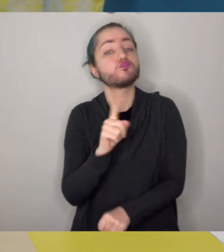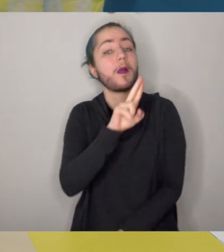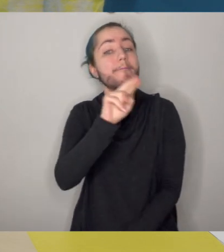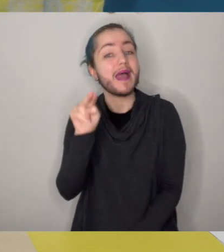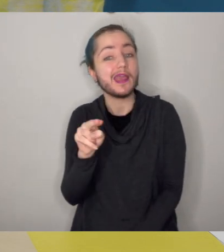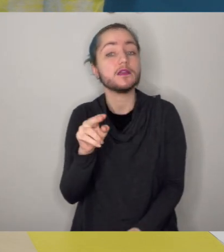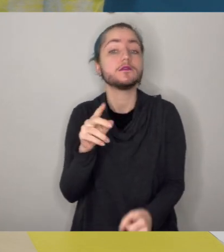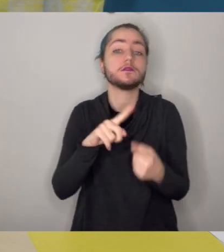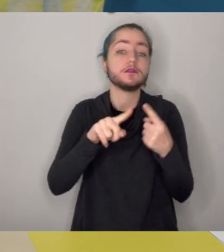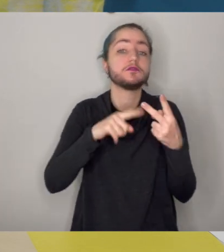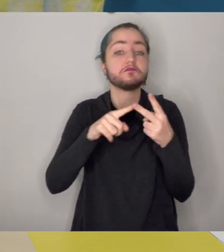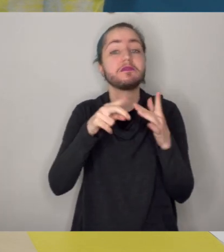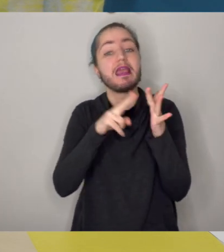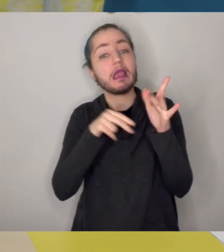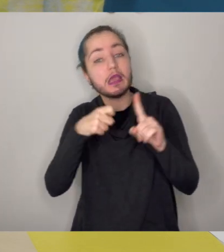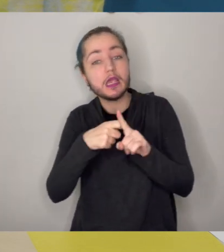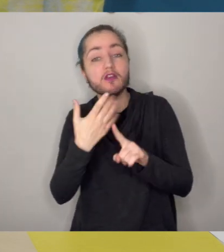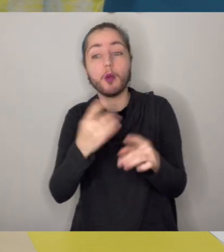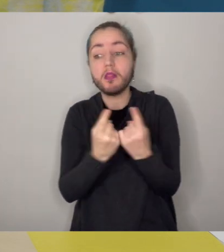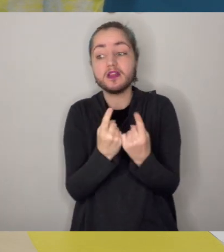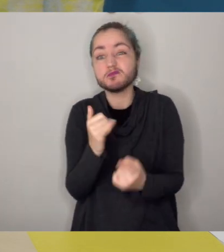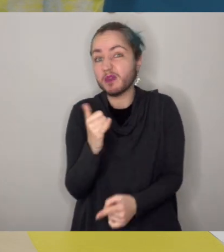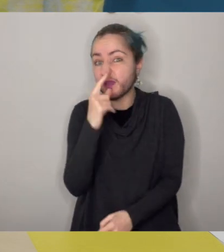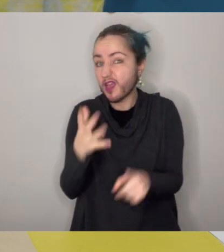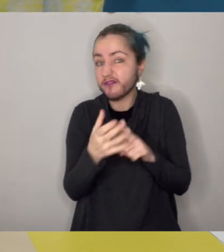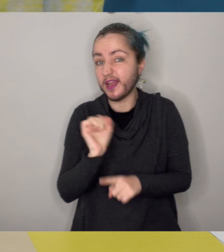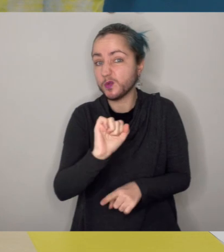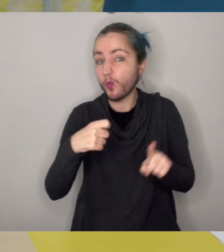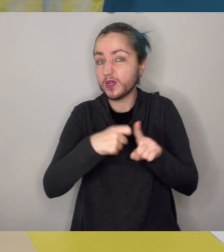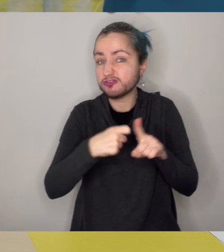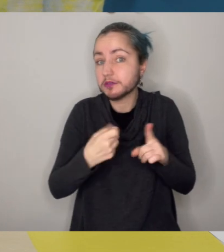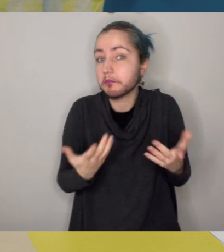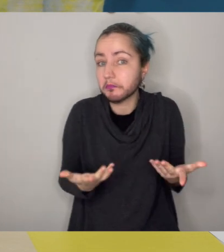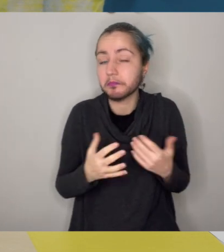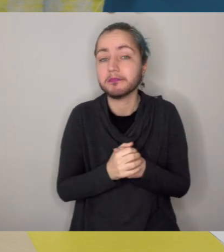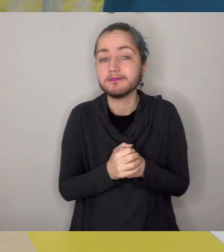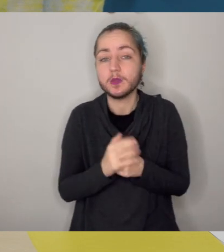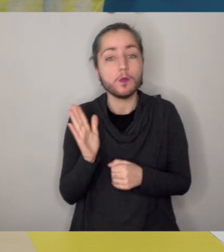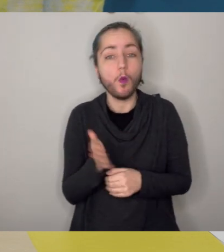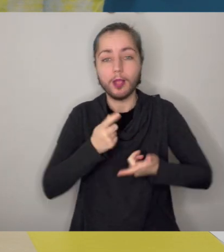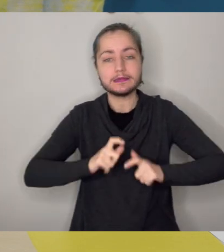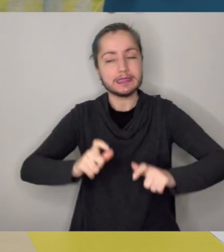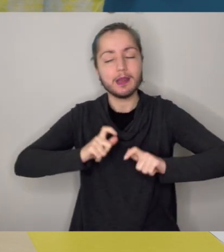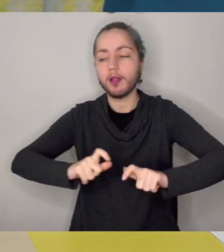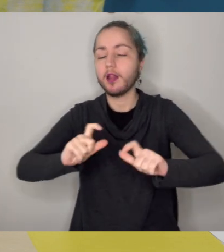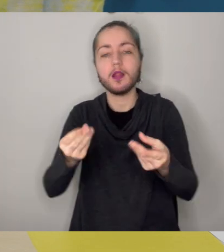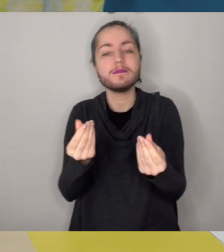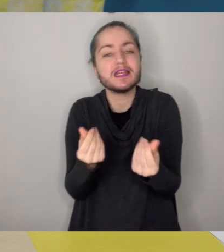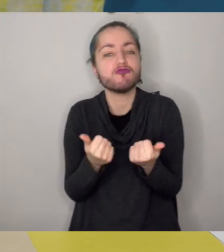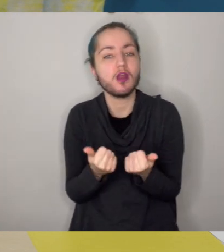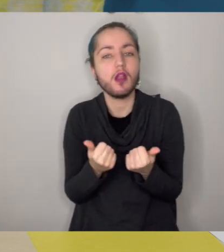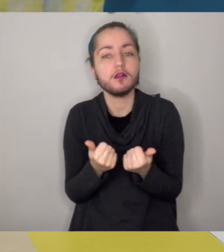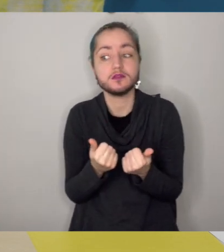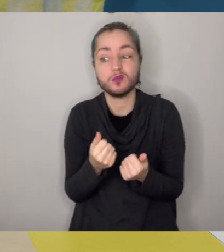to be making paints and inks out of things that you probably could find in your kitchen. So they're all